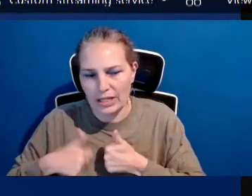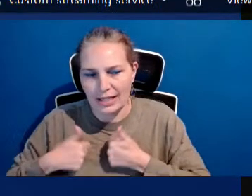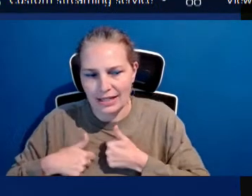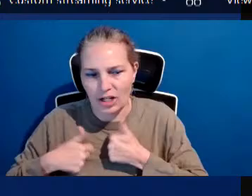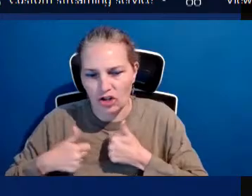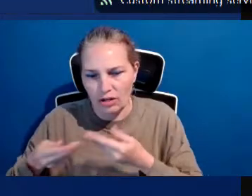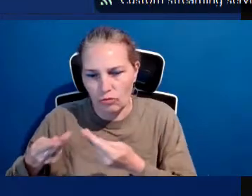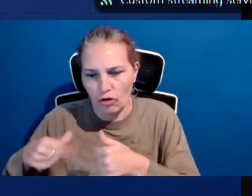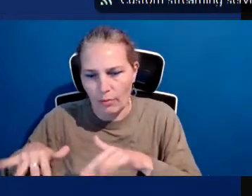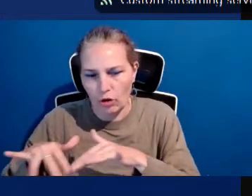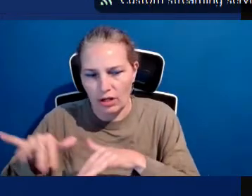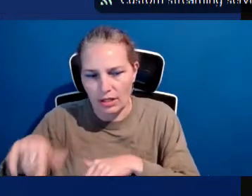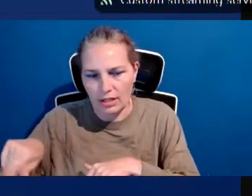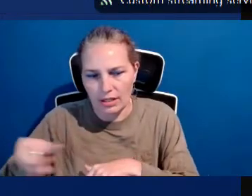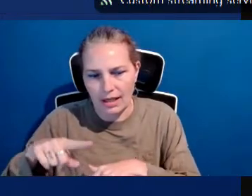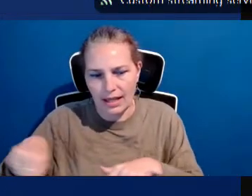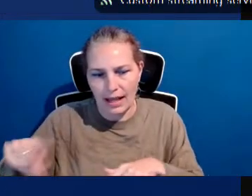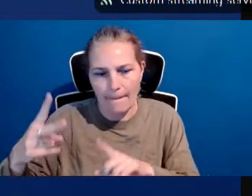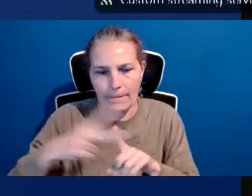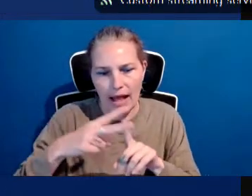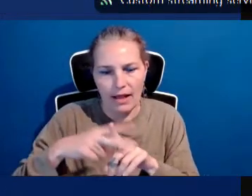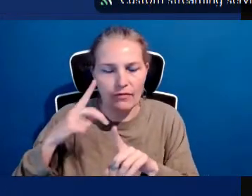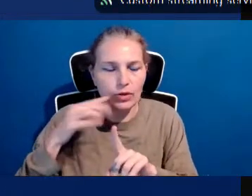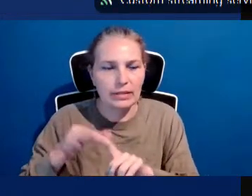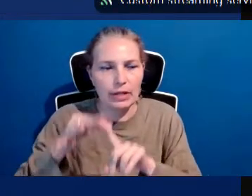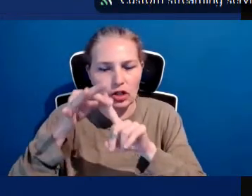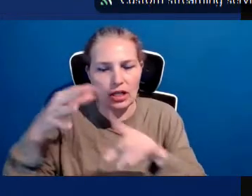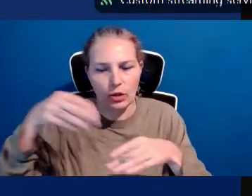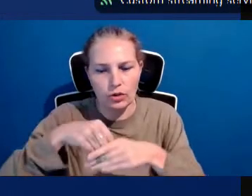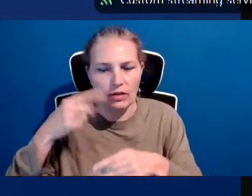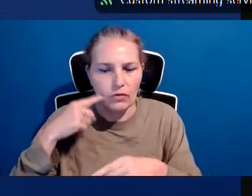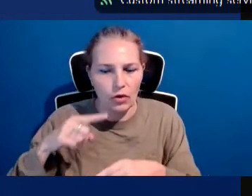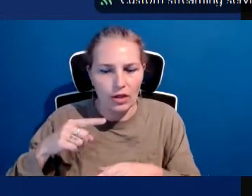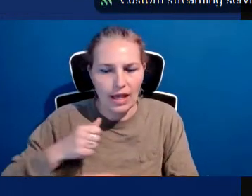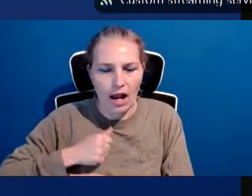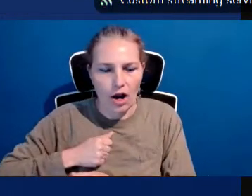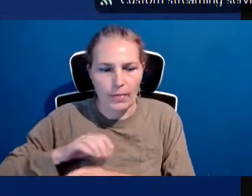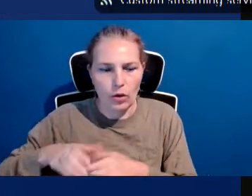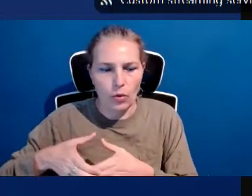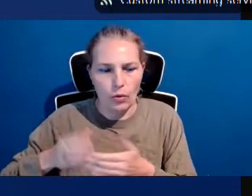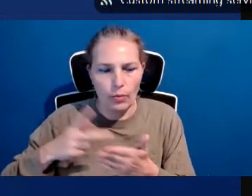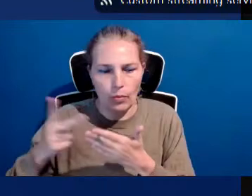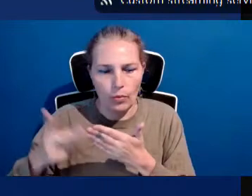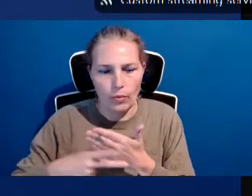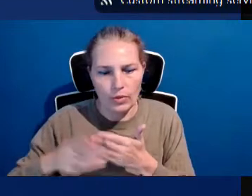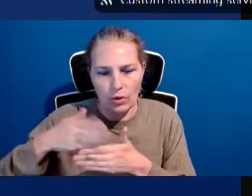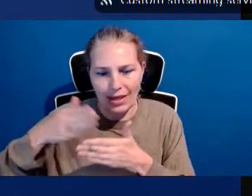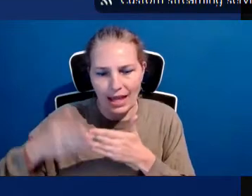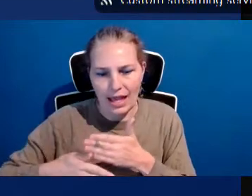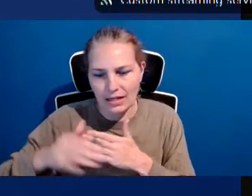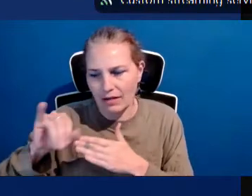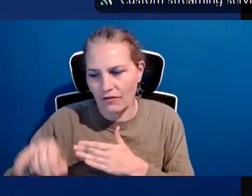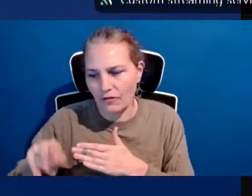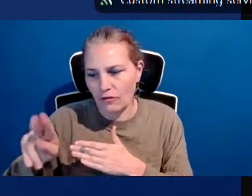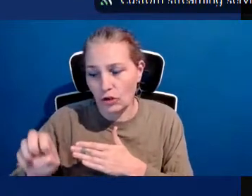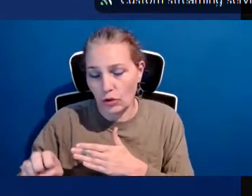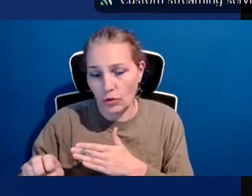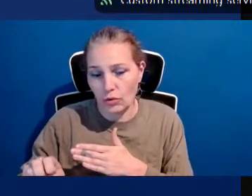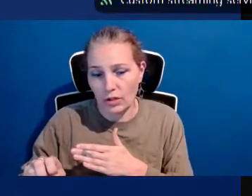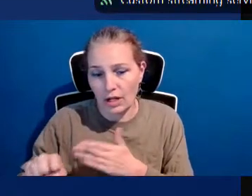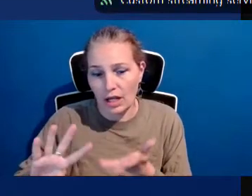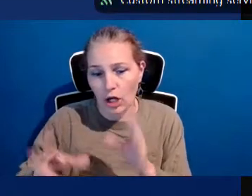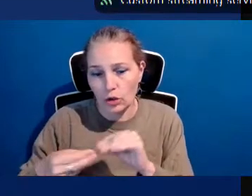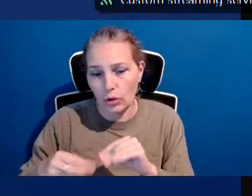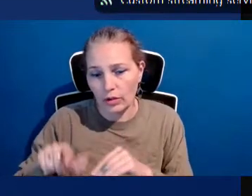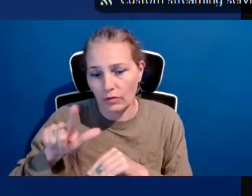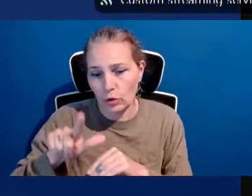Corps program. And at the end of June, 28 properties had been denied or